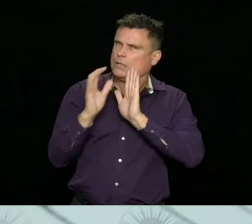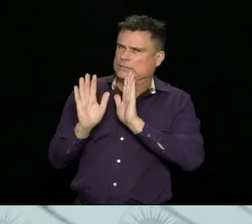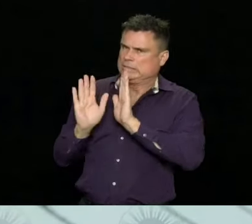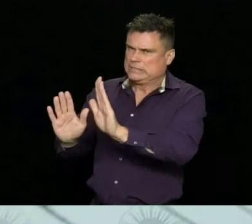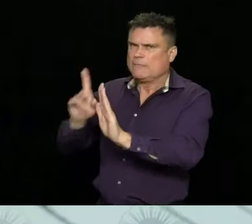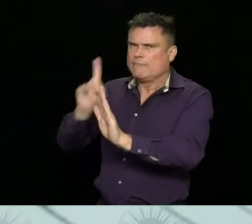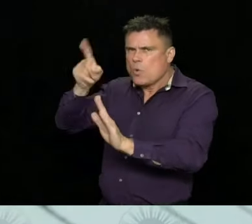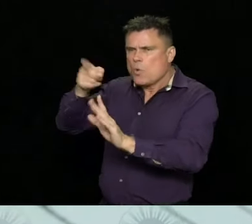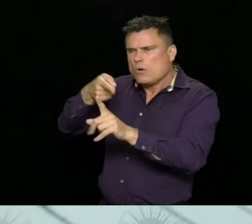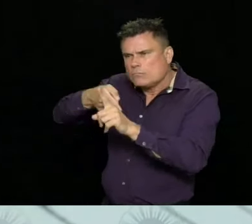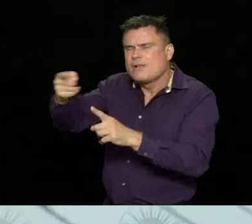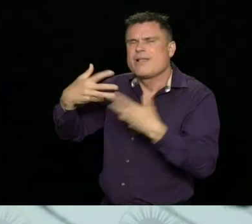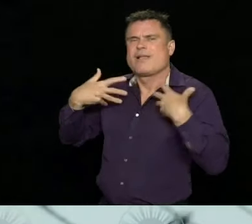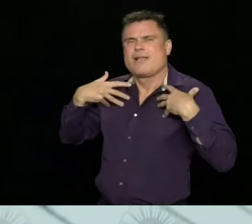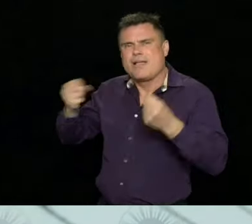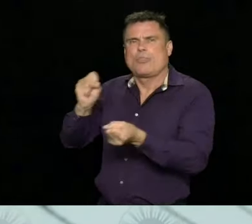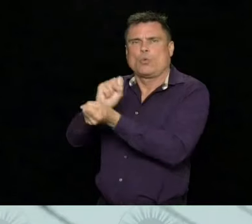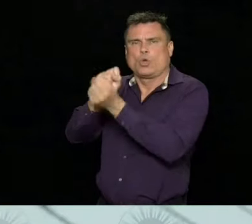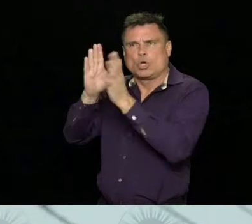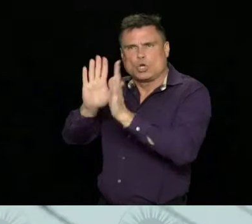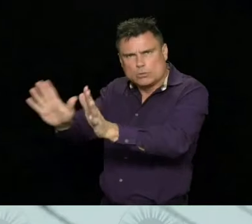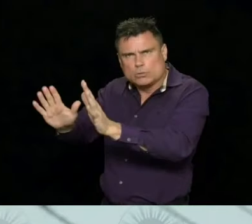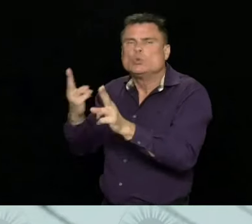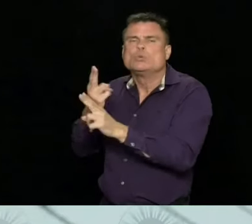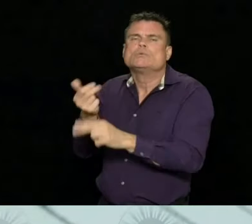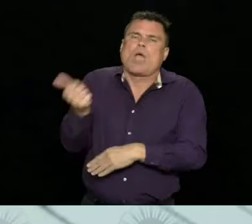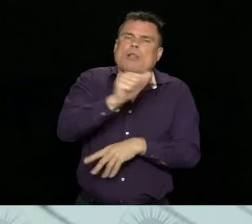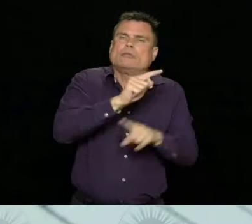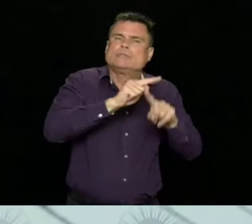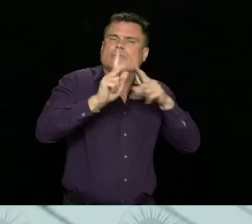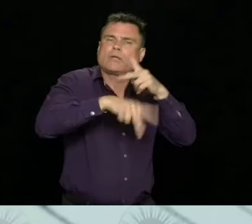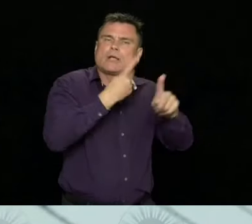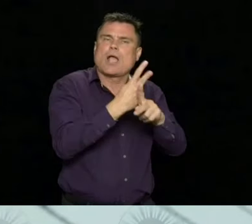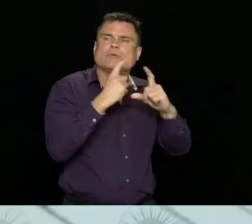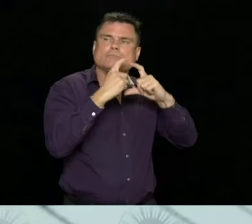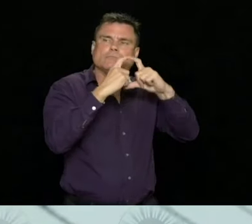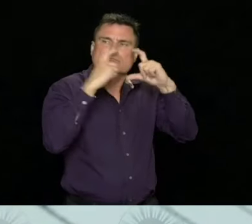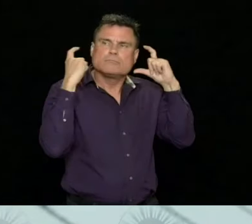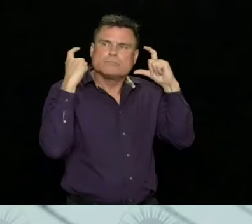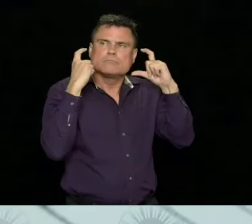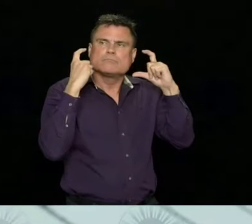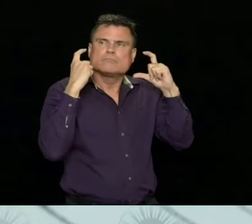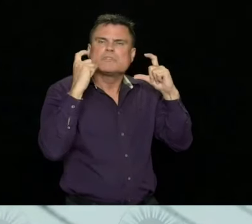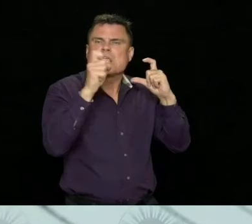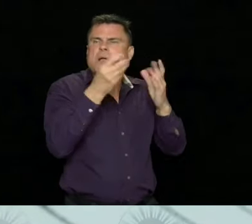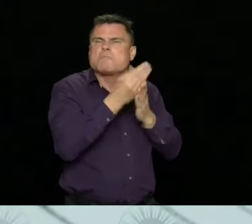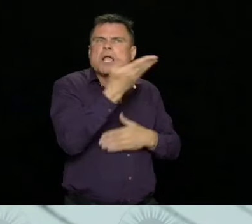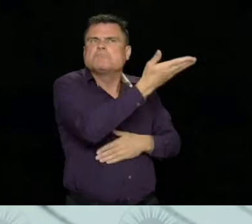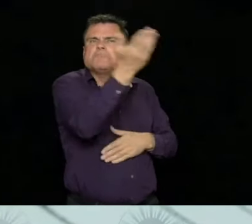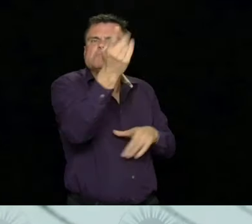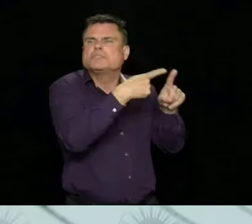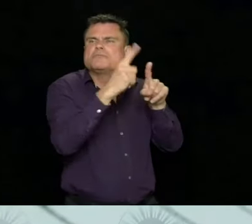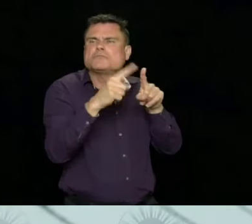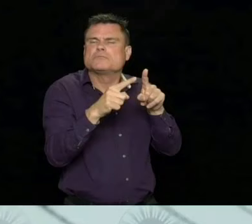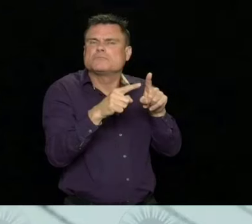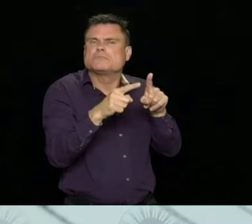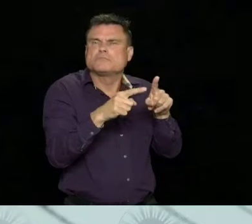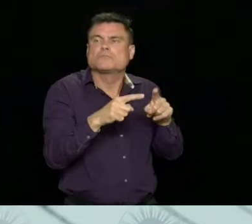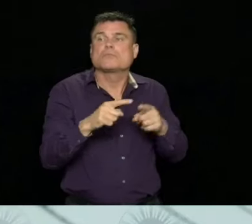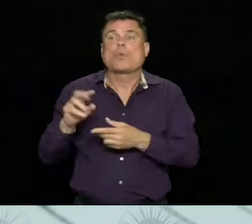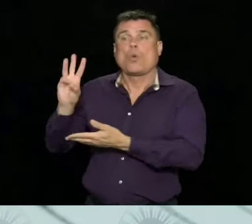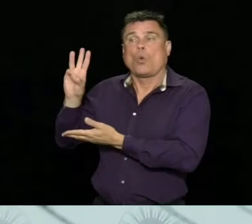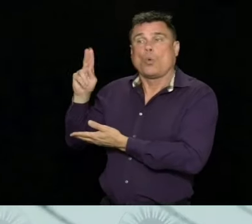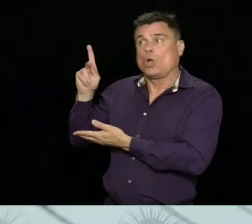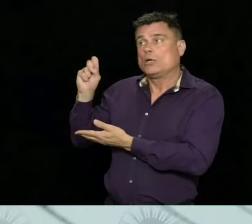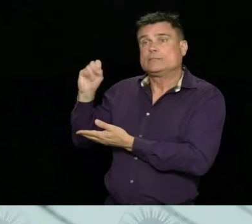they should work with them. And WorkSafeBC is there to help them Government also have put together,